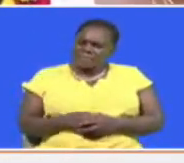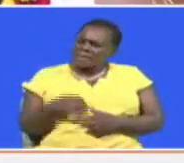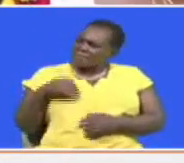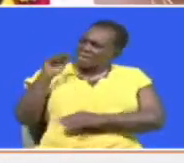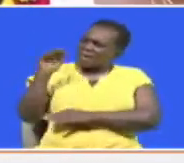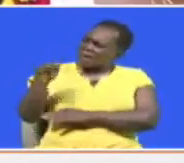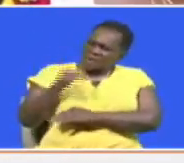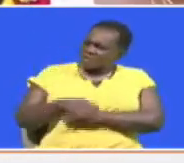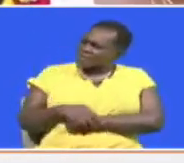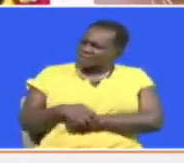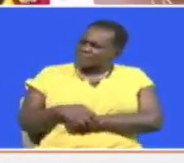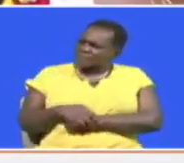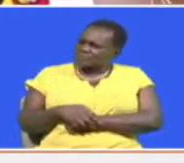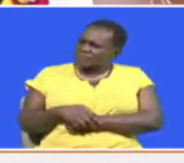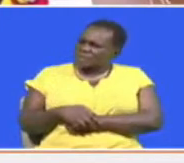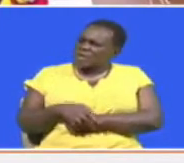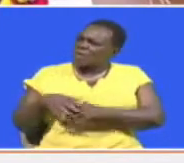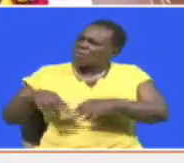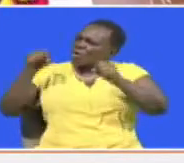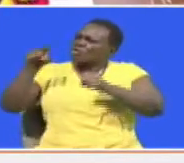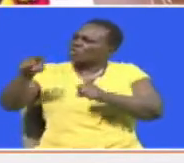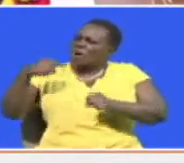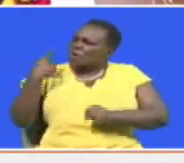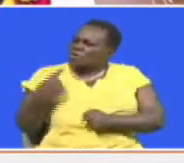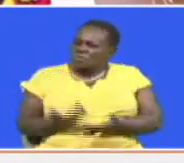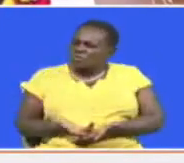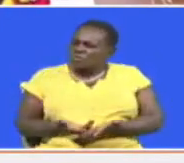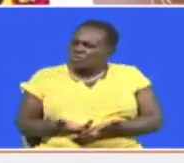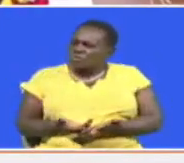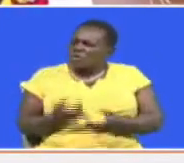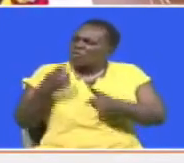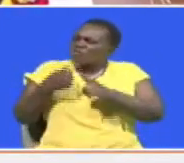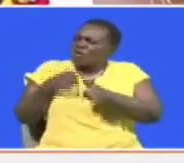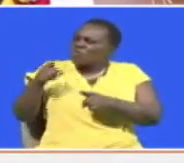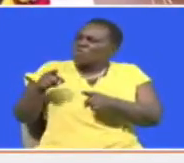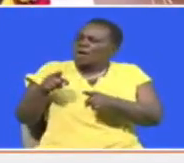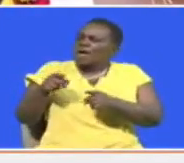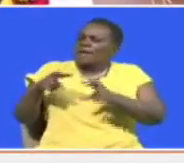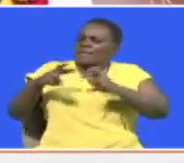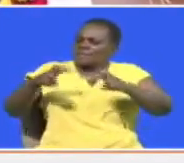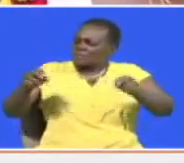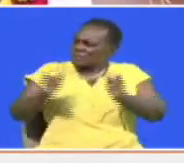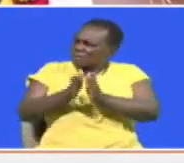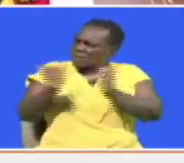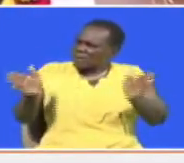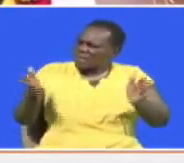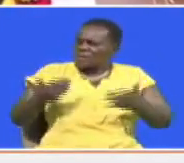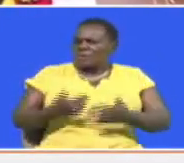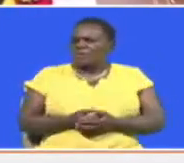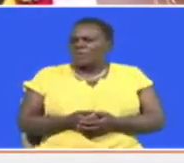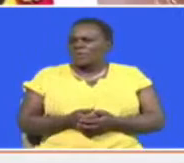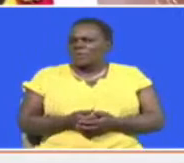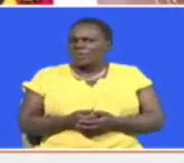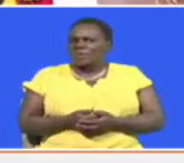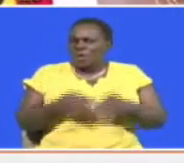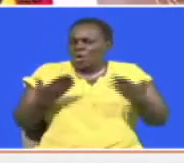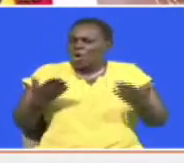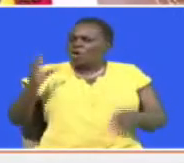Alafu nikamwambia basi piga simu kwa mkubwa yako. Hiyo ni Inspector General, au